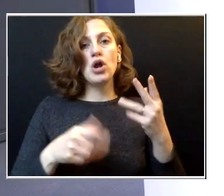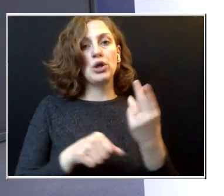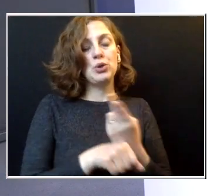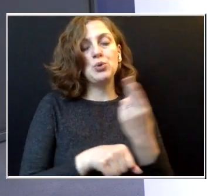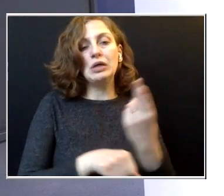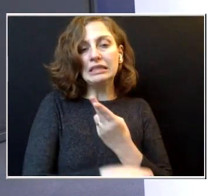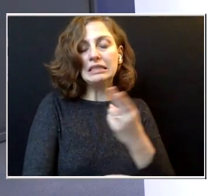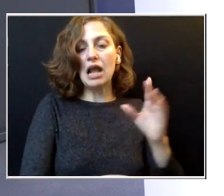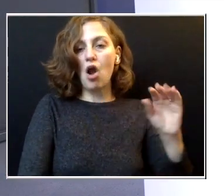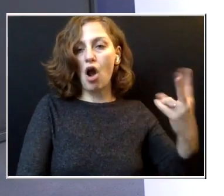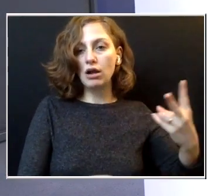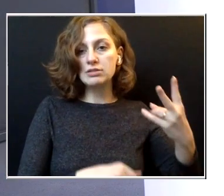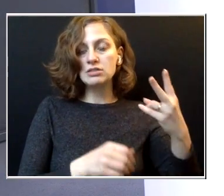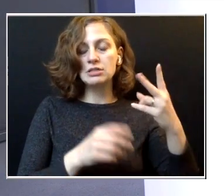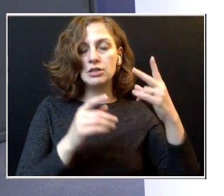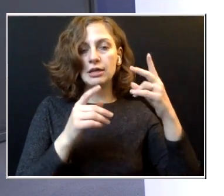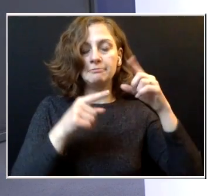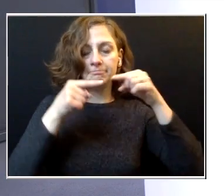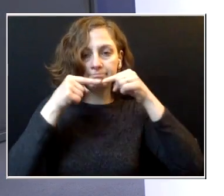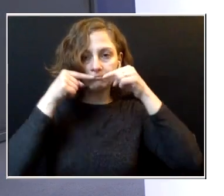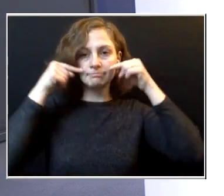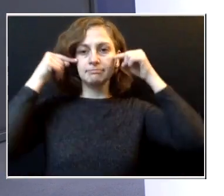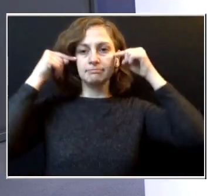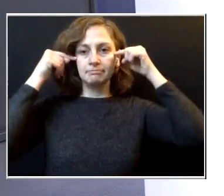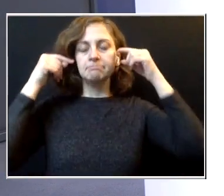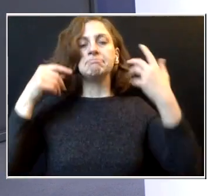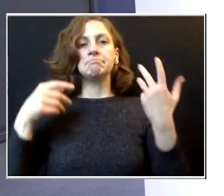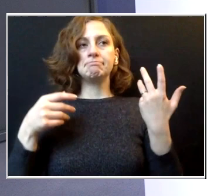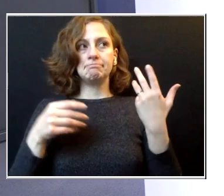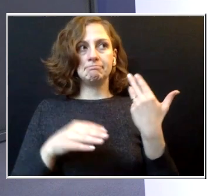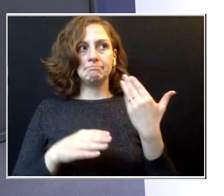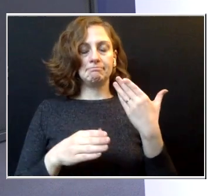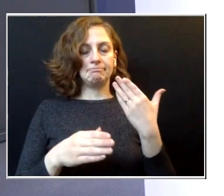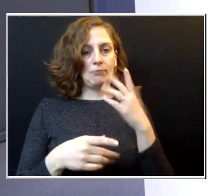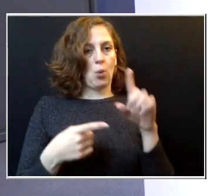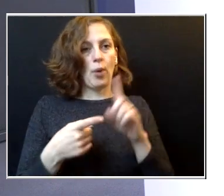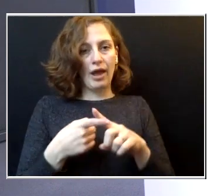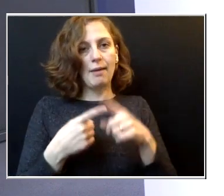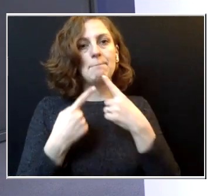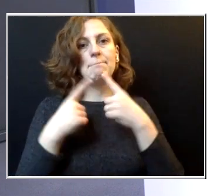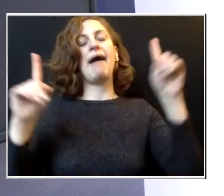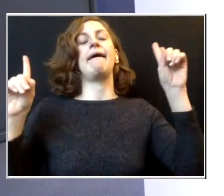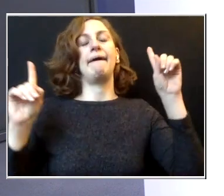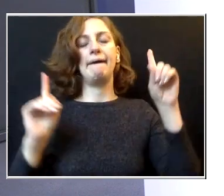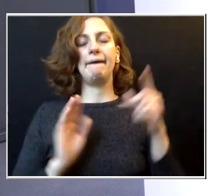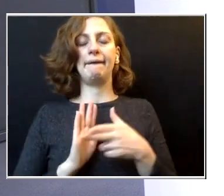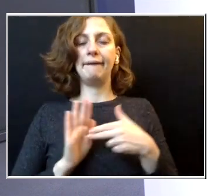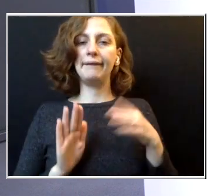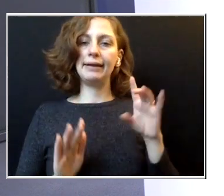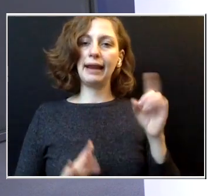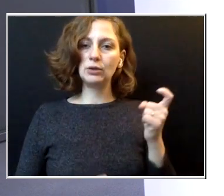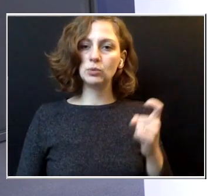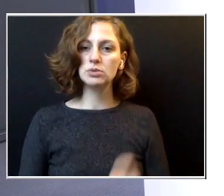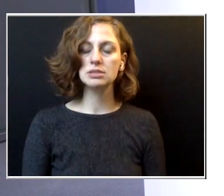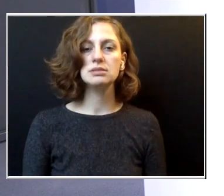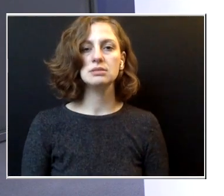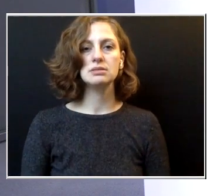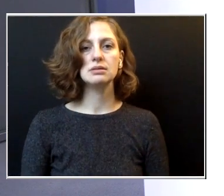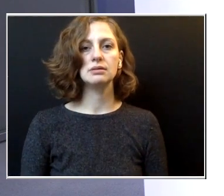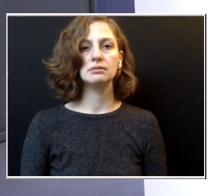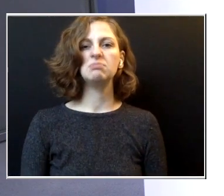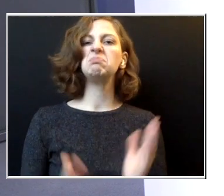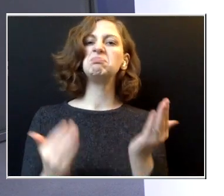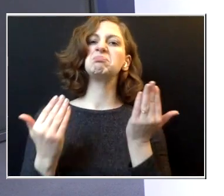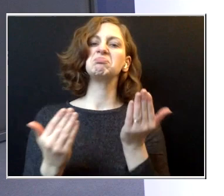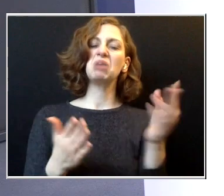It is sort of, like you said, insidious is that great word because it feels so sinister. Let's take a look at some chest CAT scans. Here's